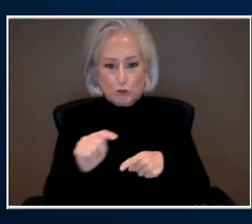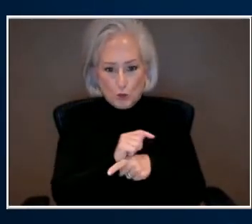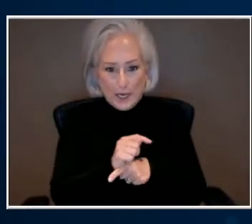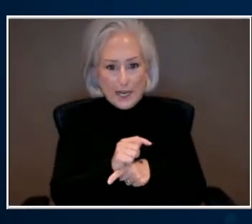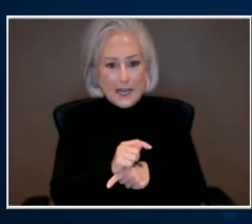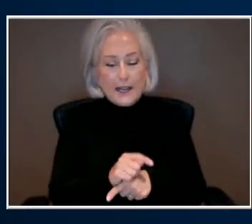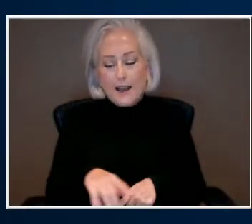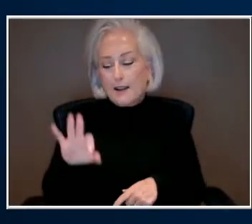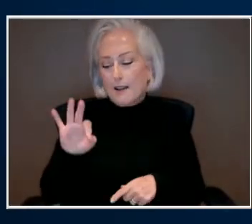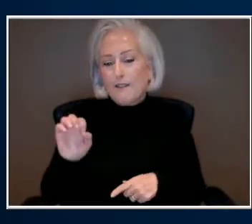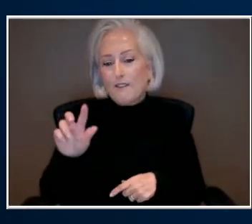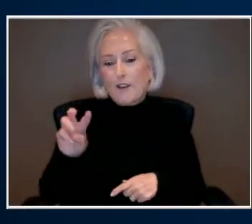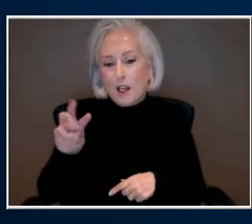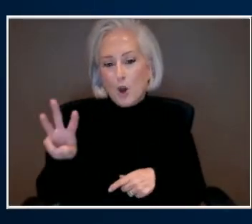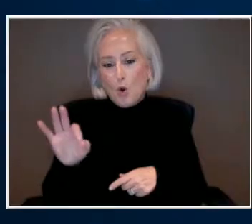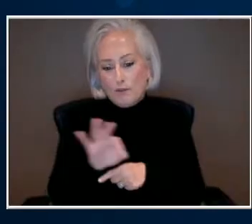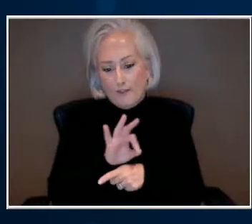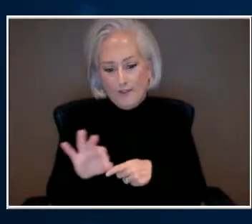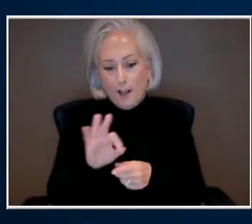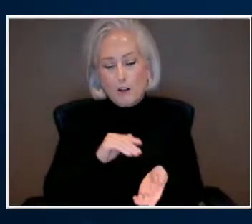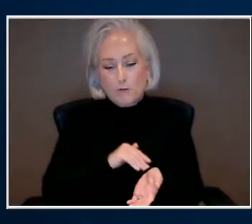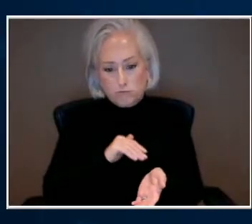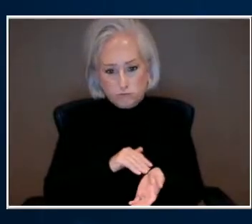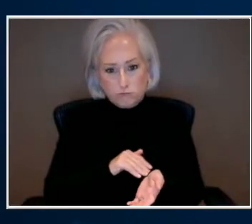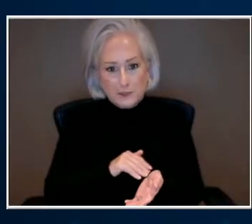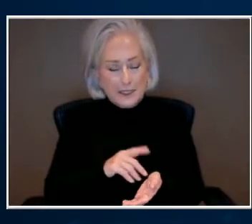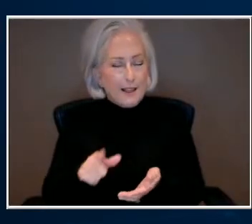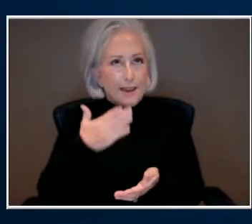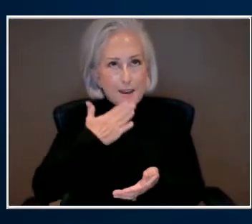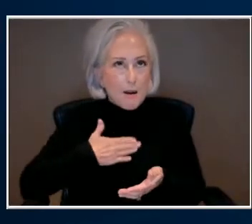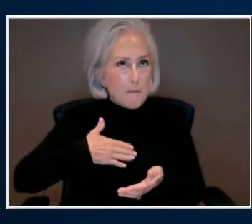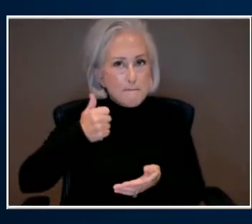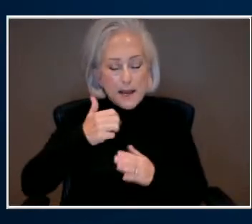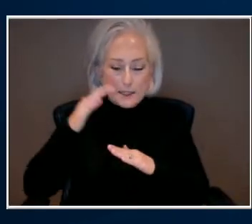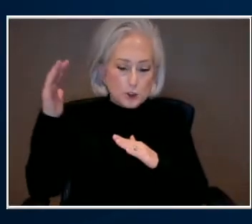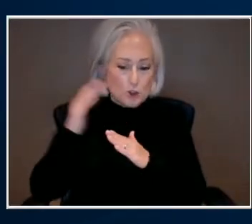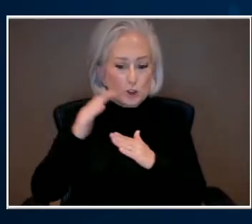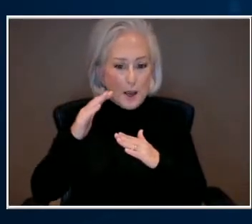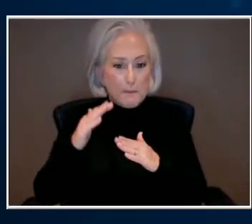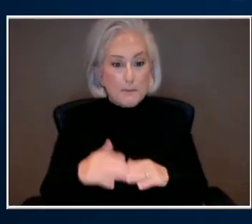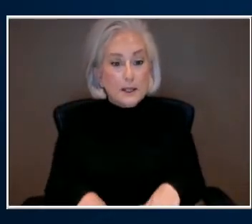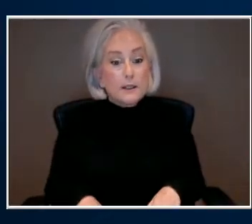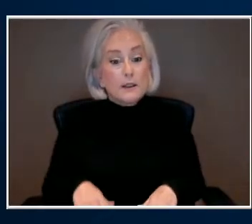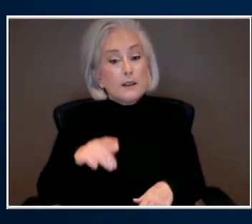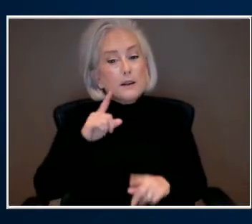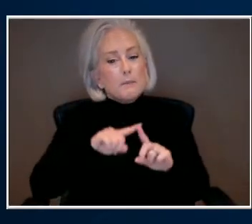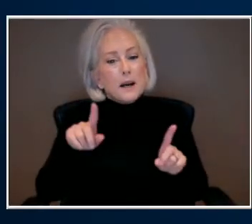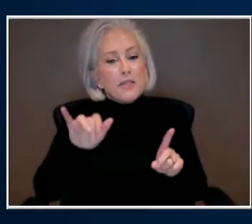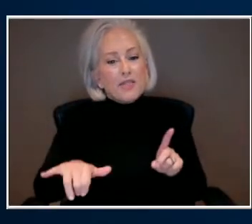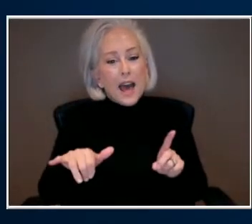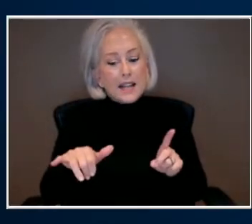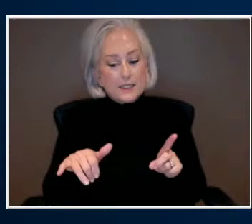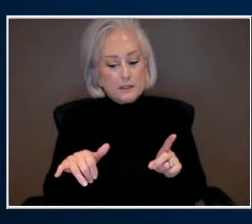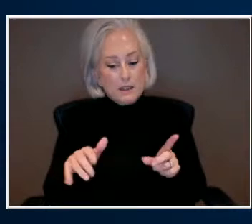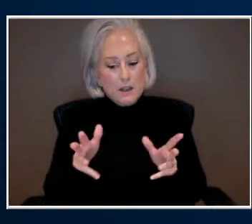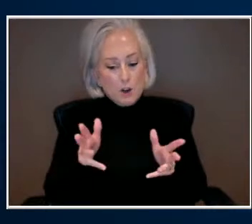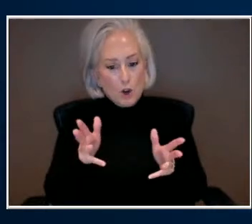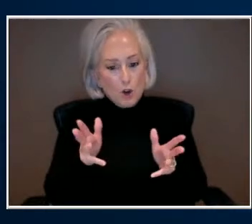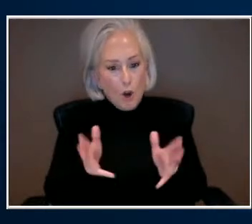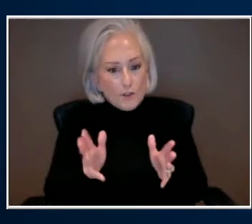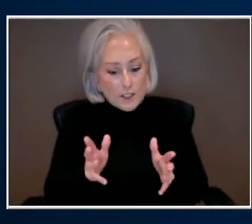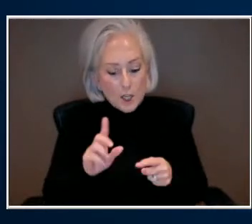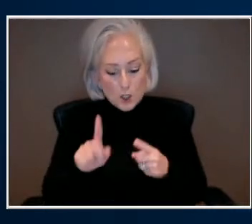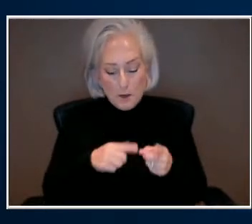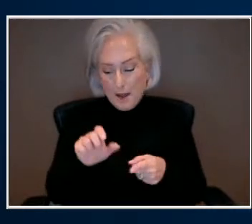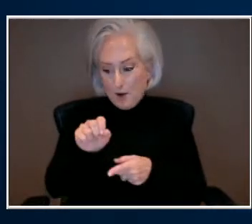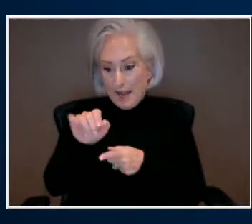you know, the best of the best. I wouldn't have anyone else read my mammogram. But this conversation about AI is really important. You know, different radiologists in different